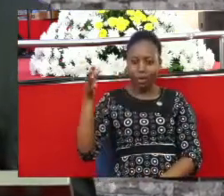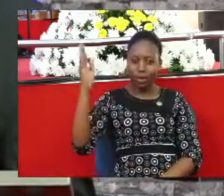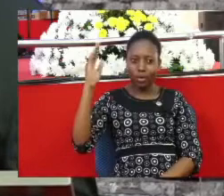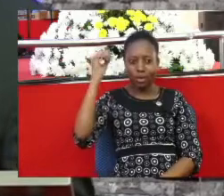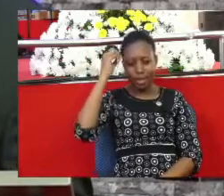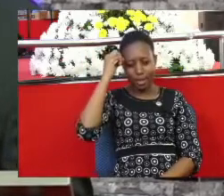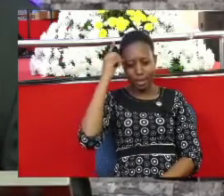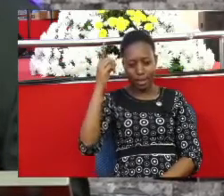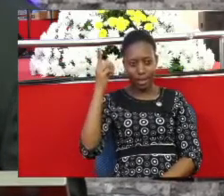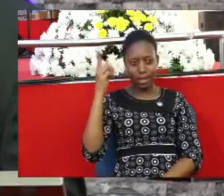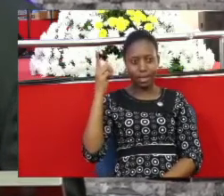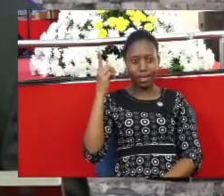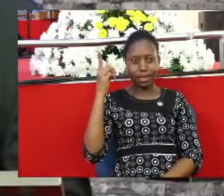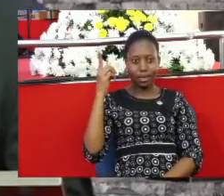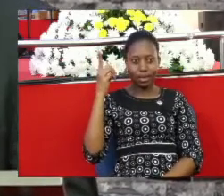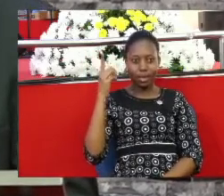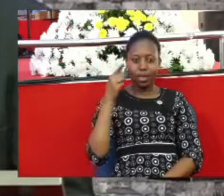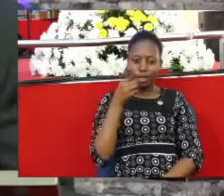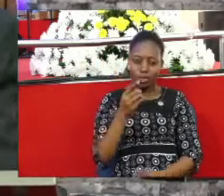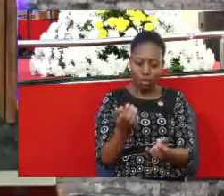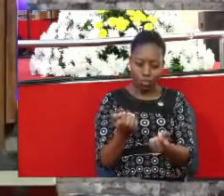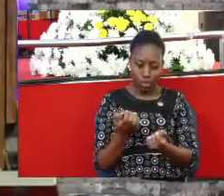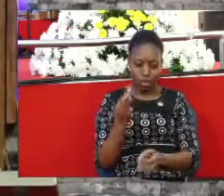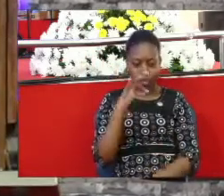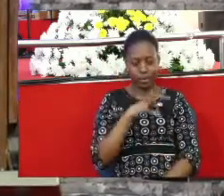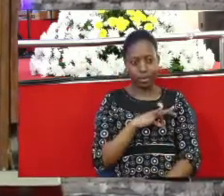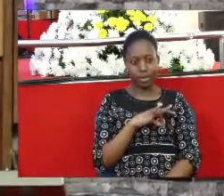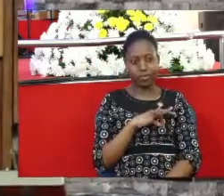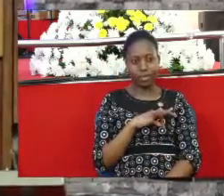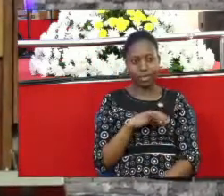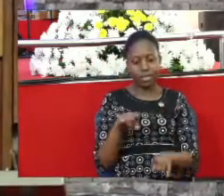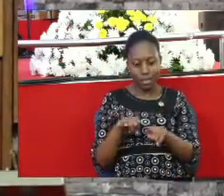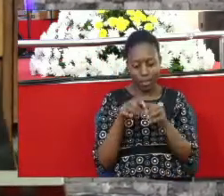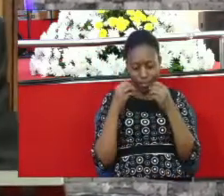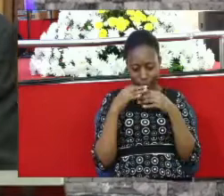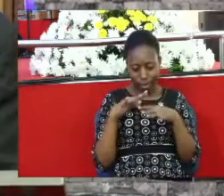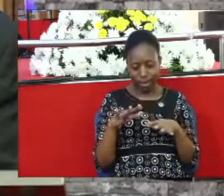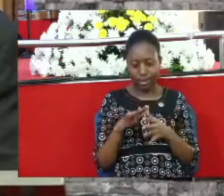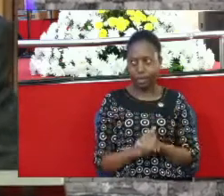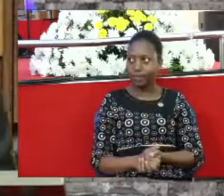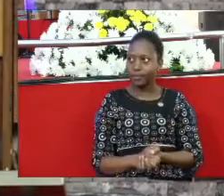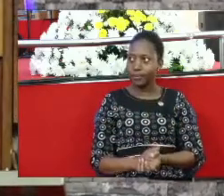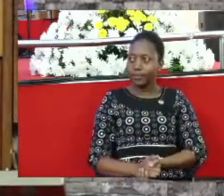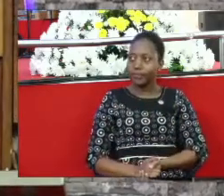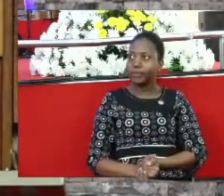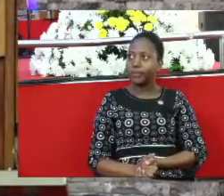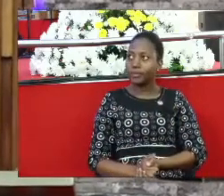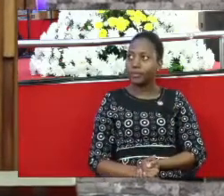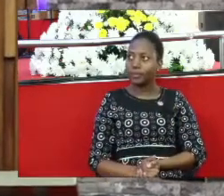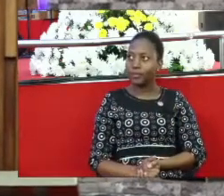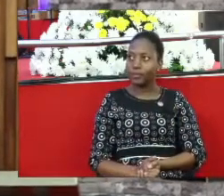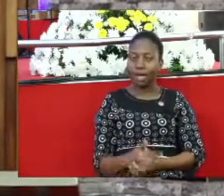one, even in my investment, that God will intervene and give me his blessing. Fifthly, expect to receive that. Now, I like